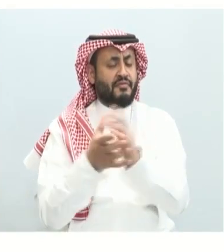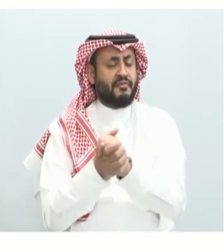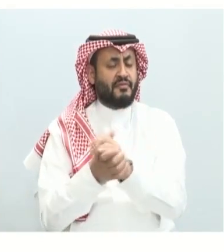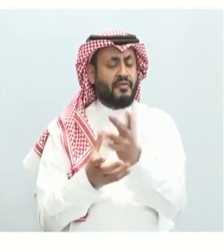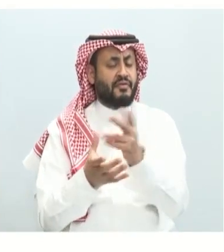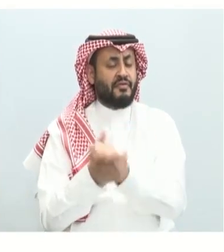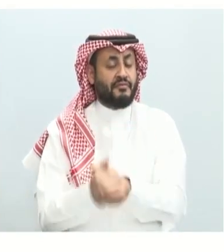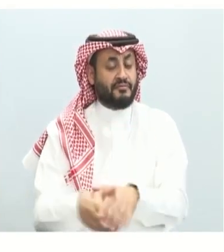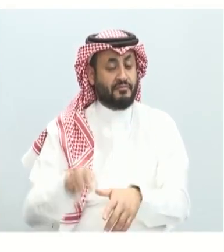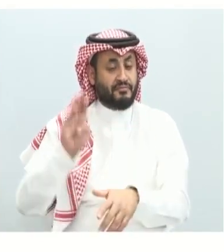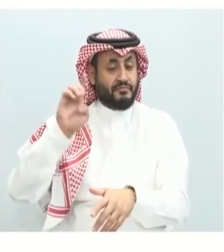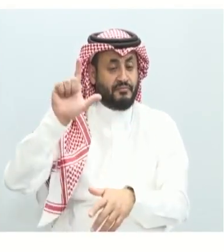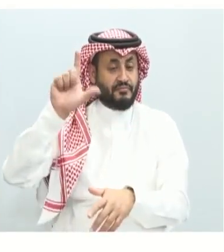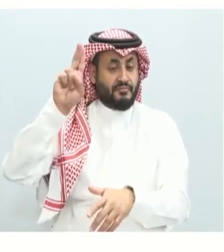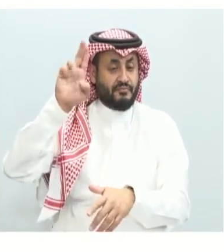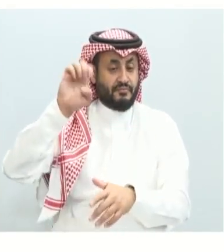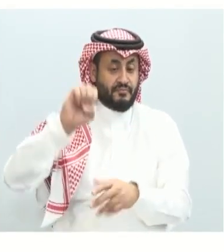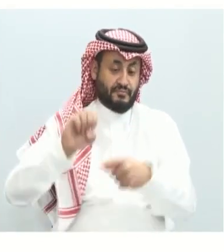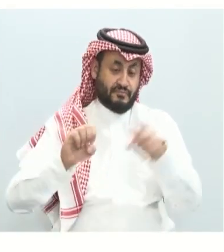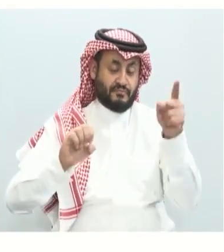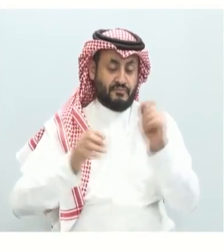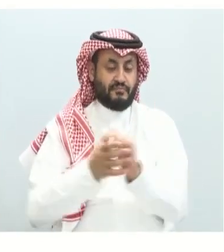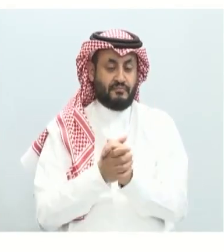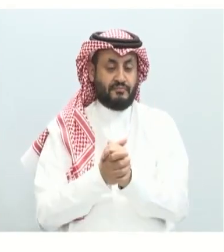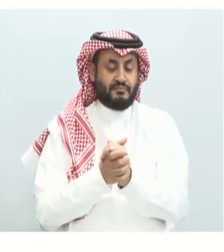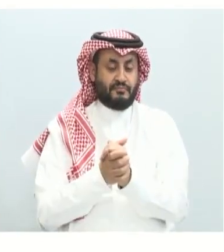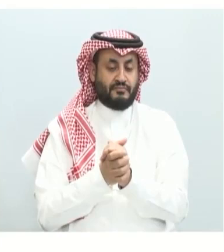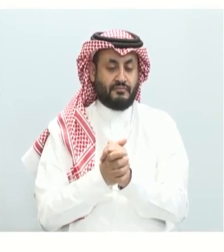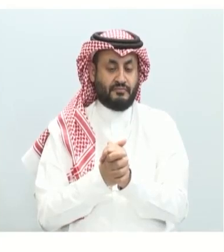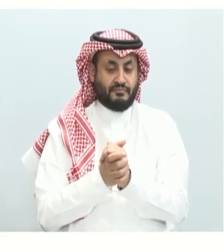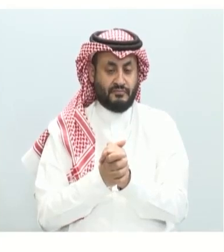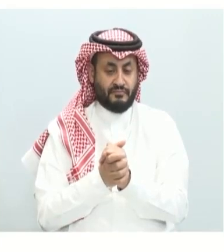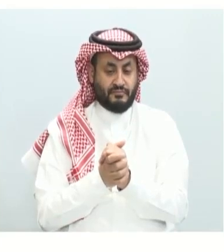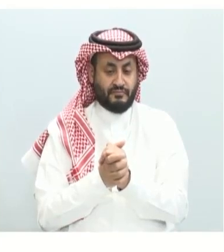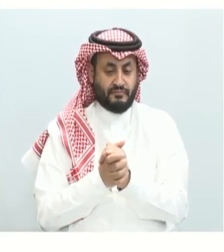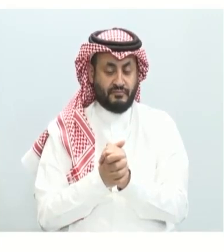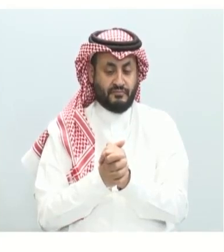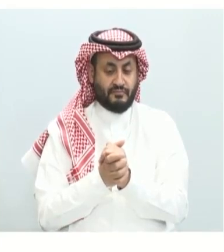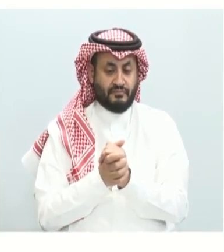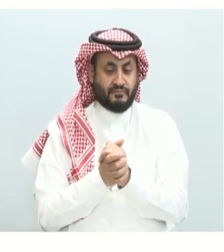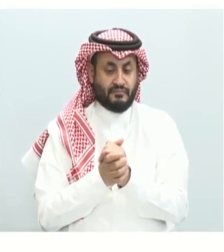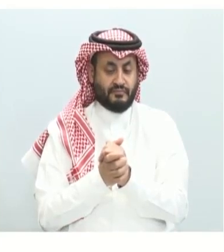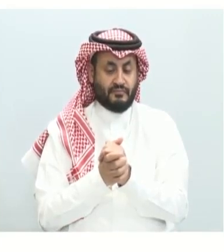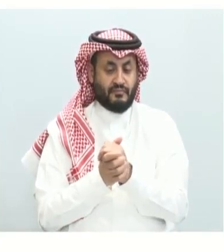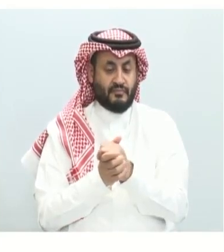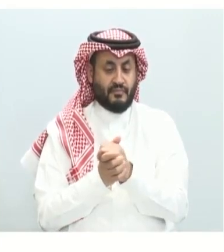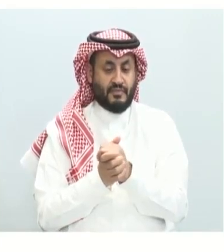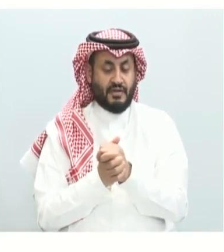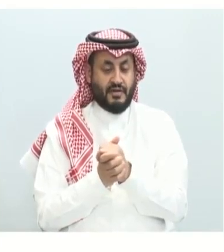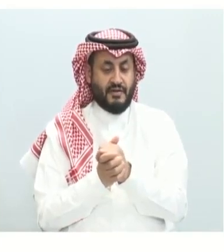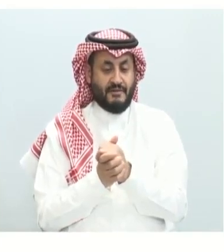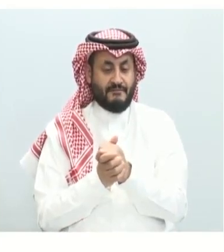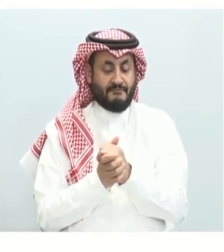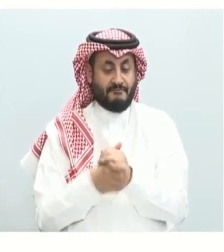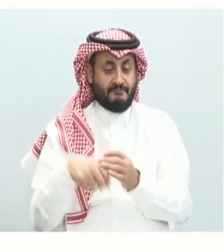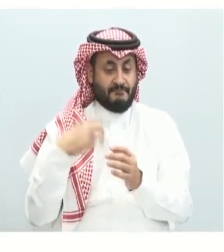and at these letters and tell me what exactly that color is? It was blue. Blue. So the